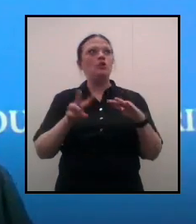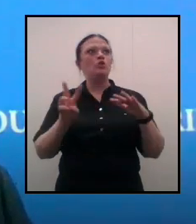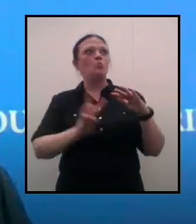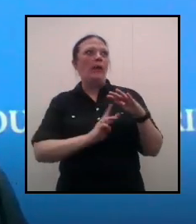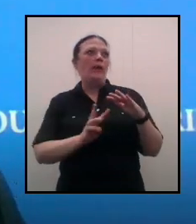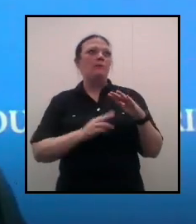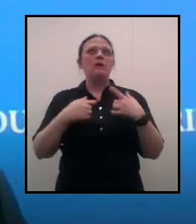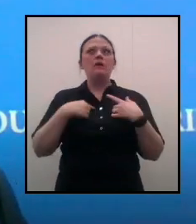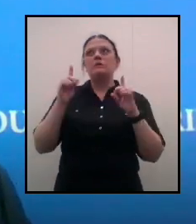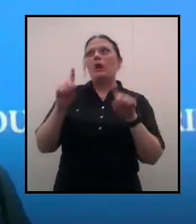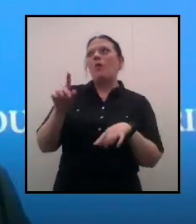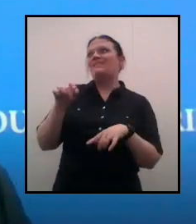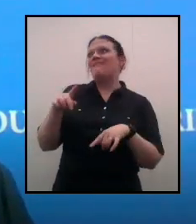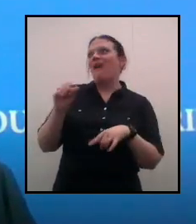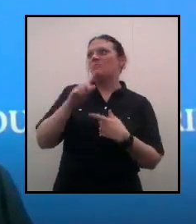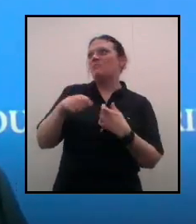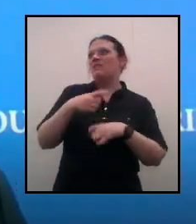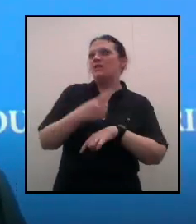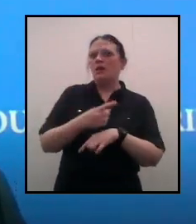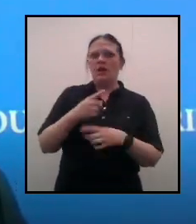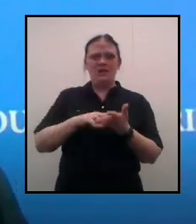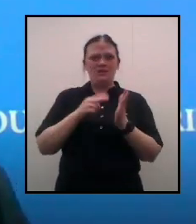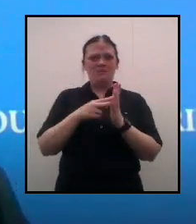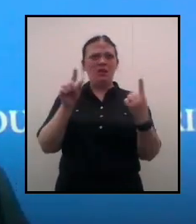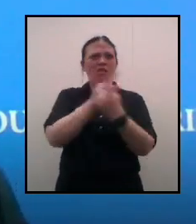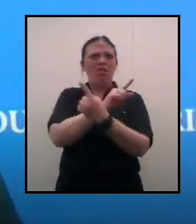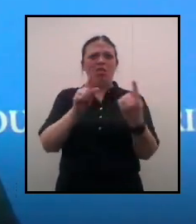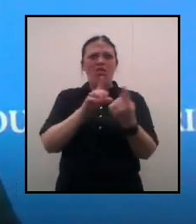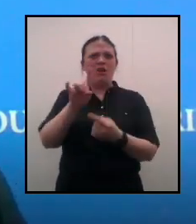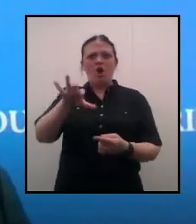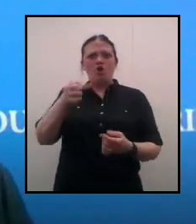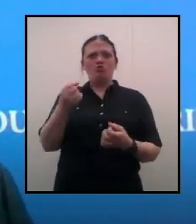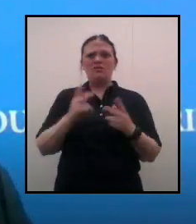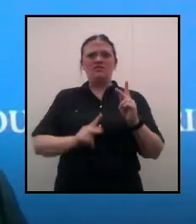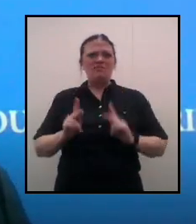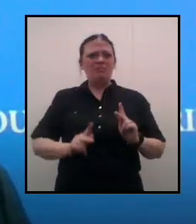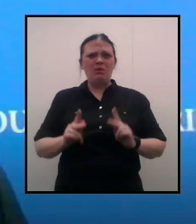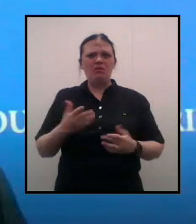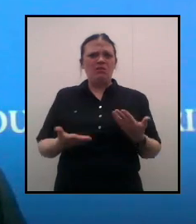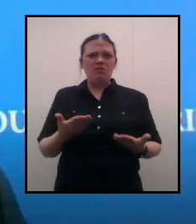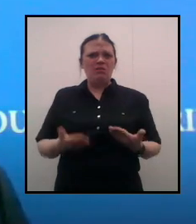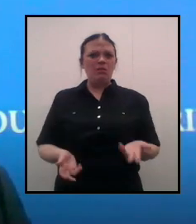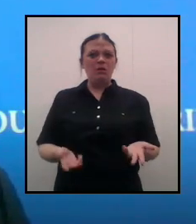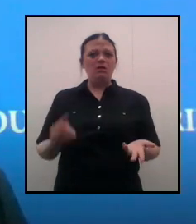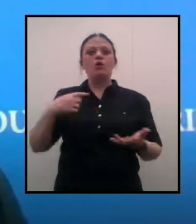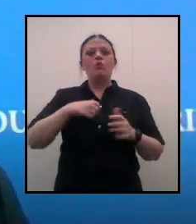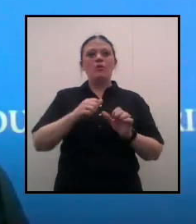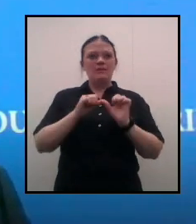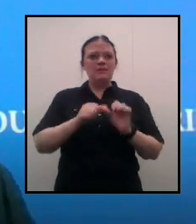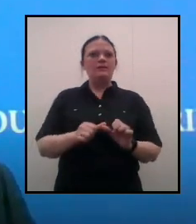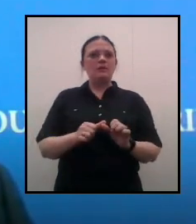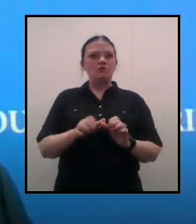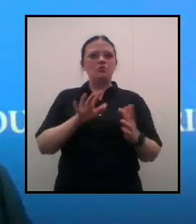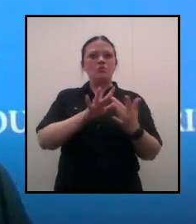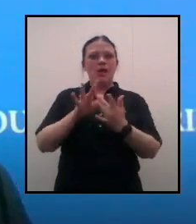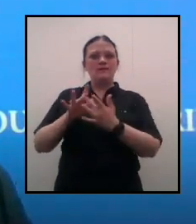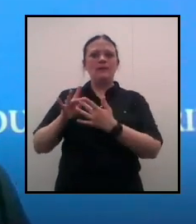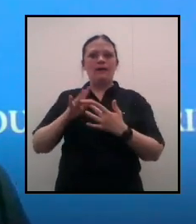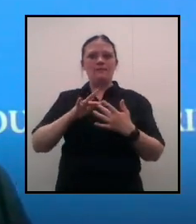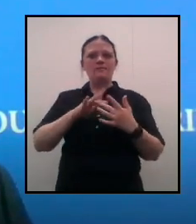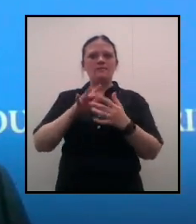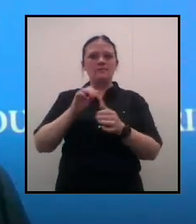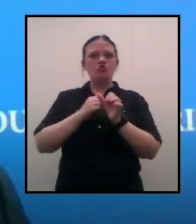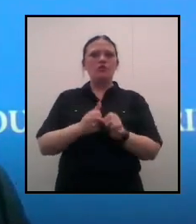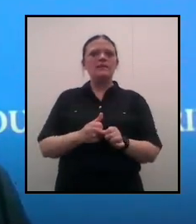or Tops on a particular day. They could have come in contact with hundreds of individuals. So we are continuing contact tracing, and as you may know, one